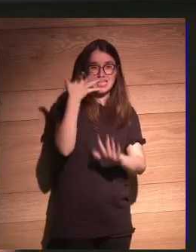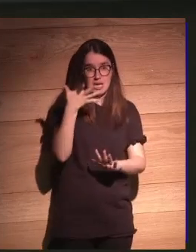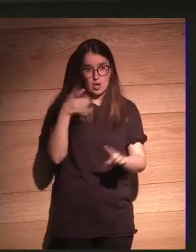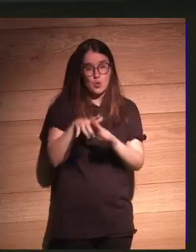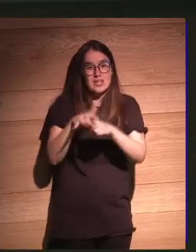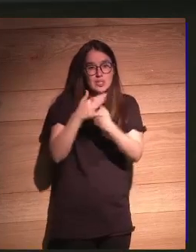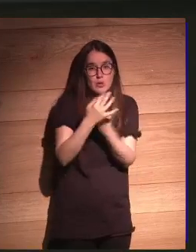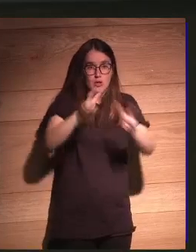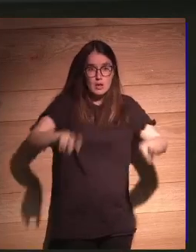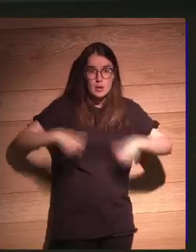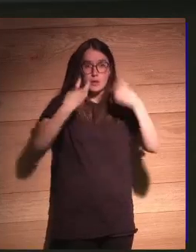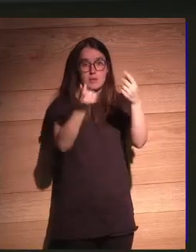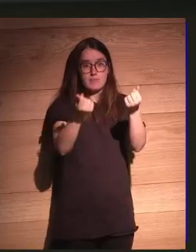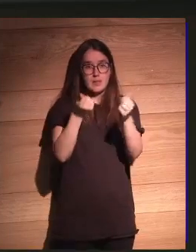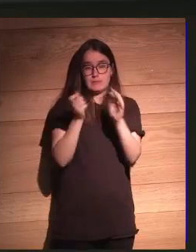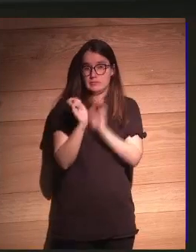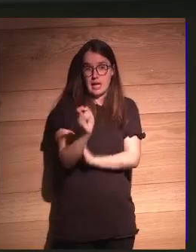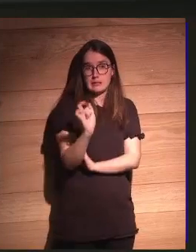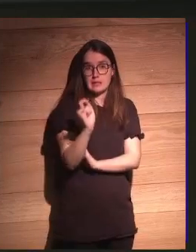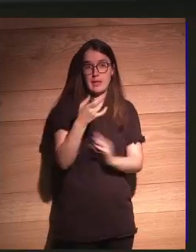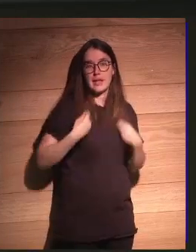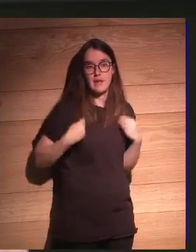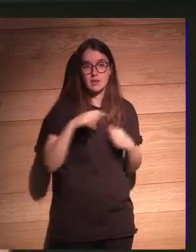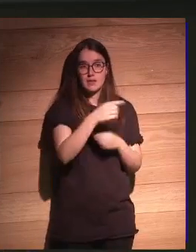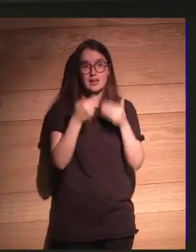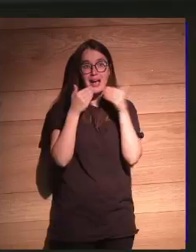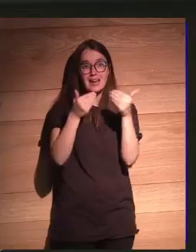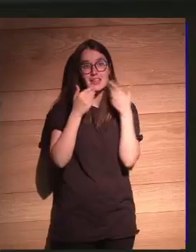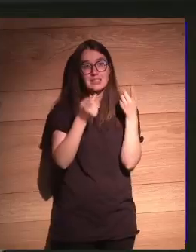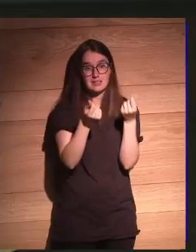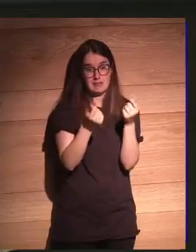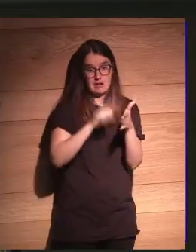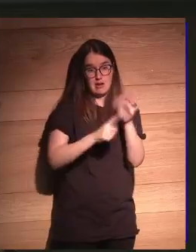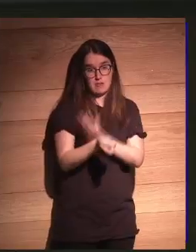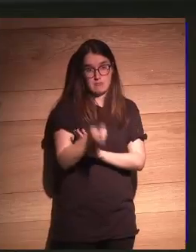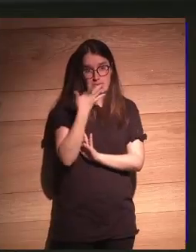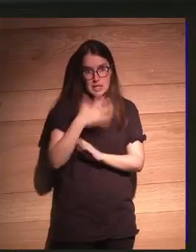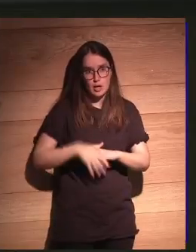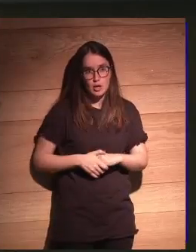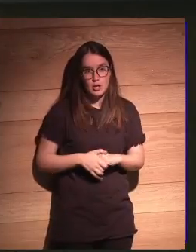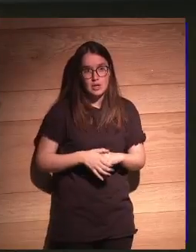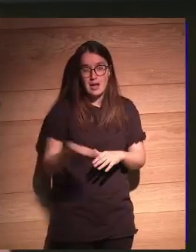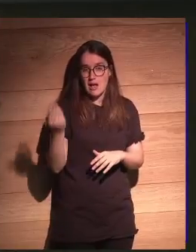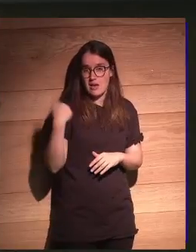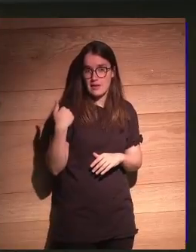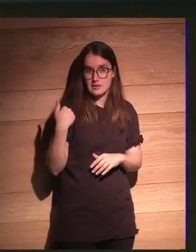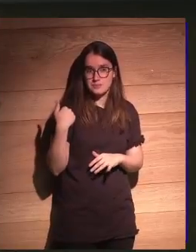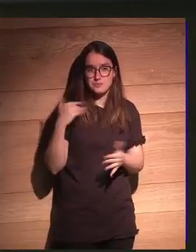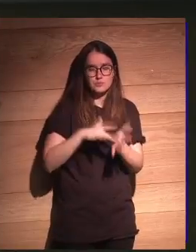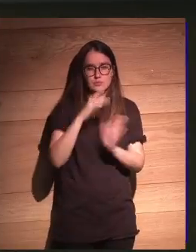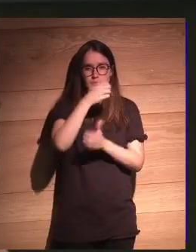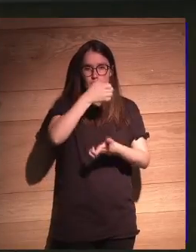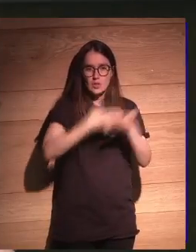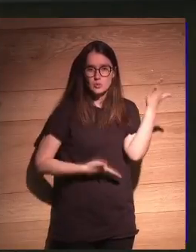get new ones paying more to have more and more money out of that housing because I'm increasing rent.